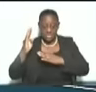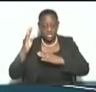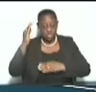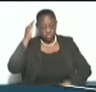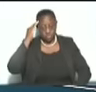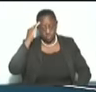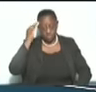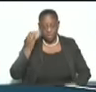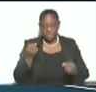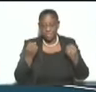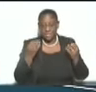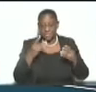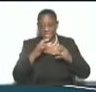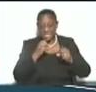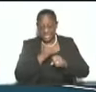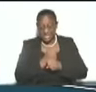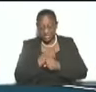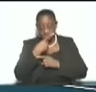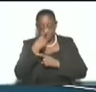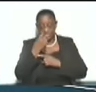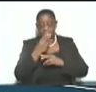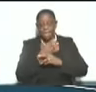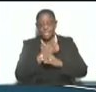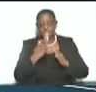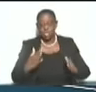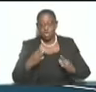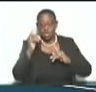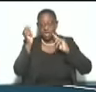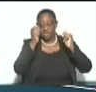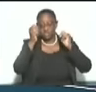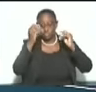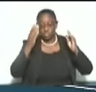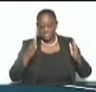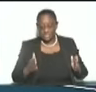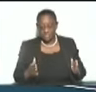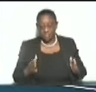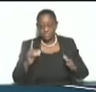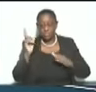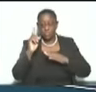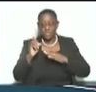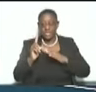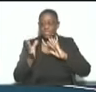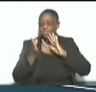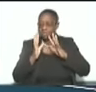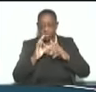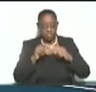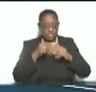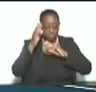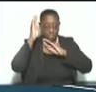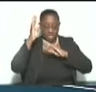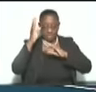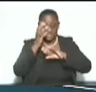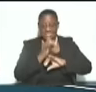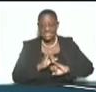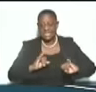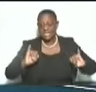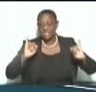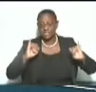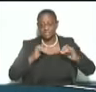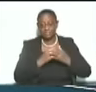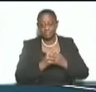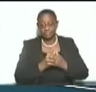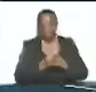years as Minister of Tourism, where he championed the Bahamas internationally. As Minister of